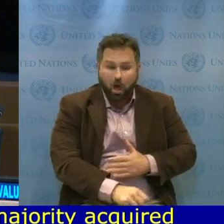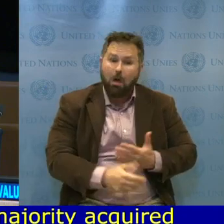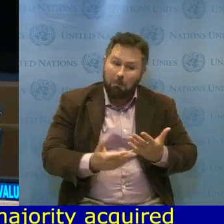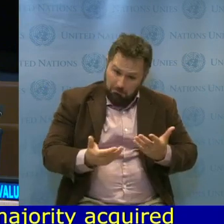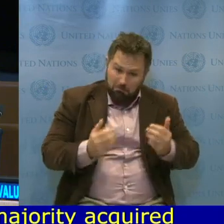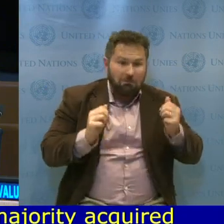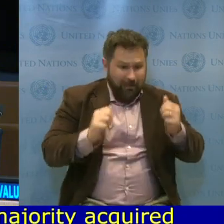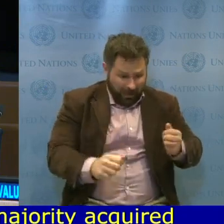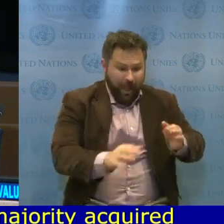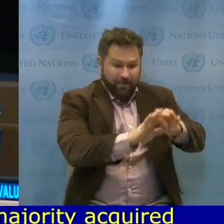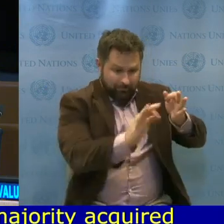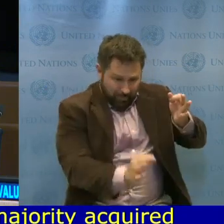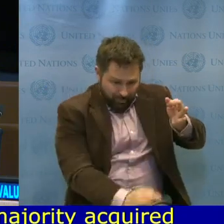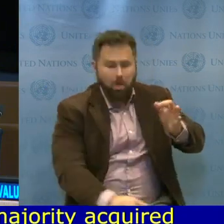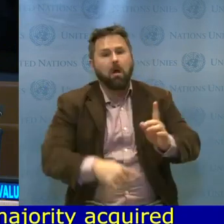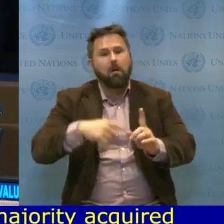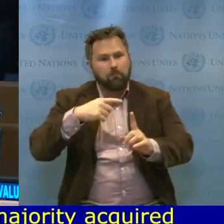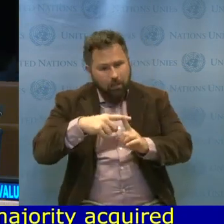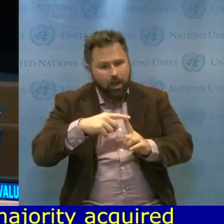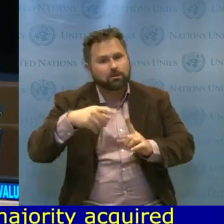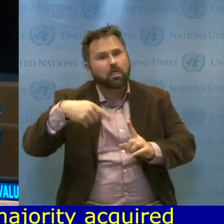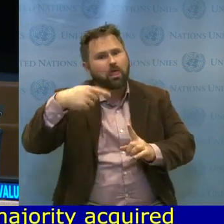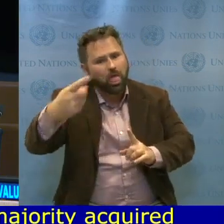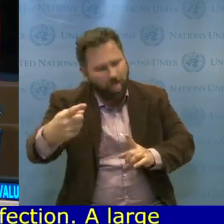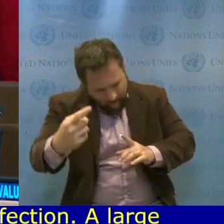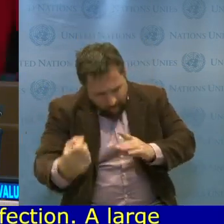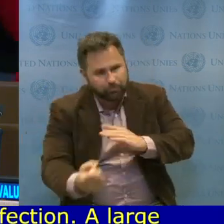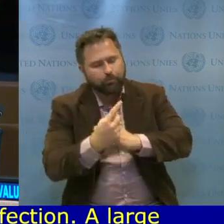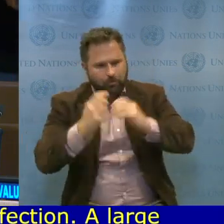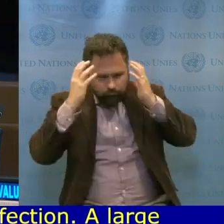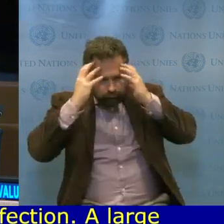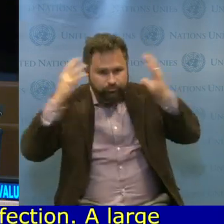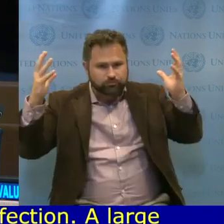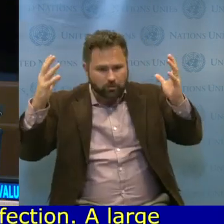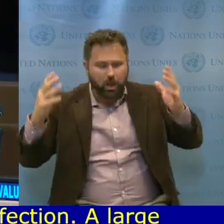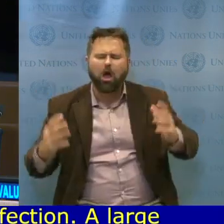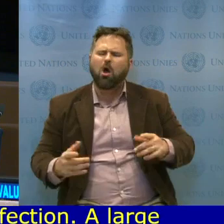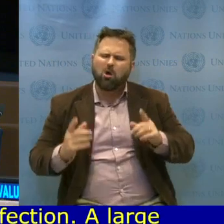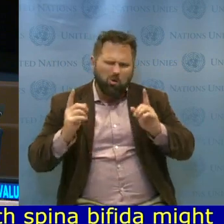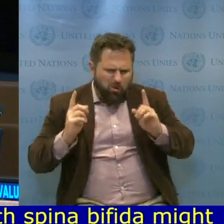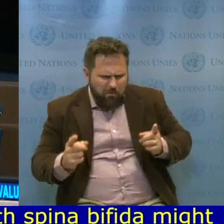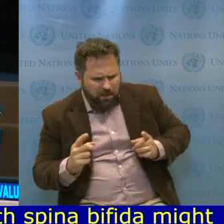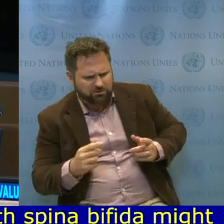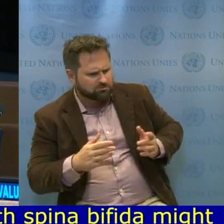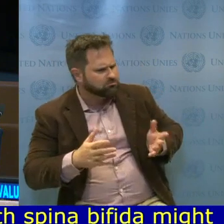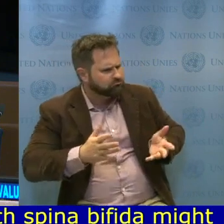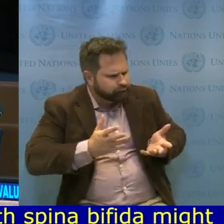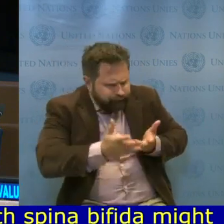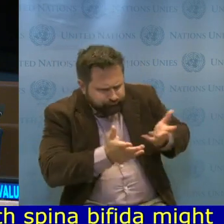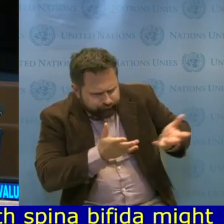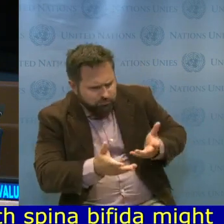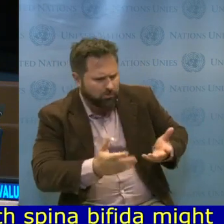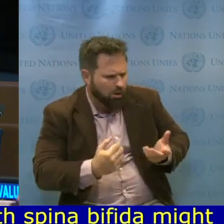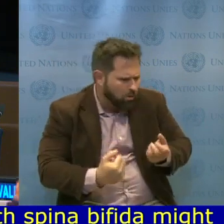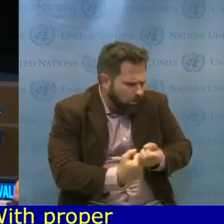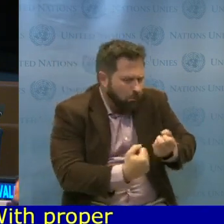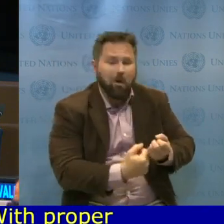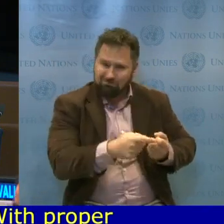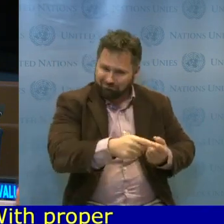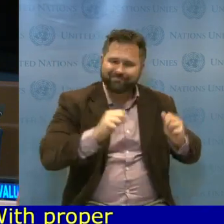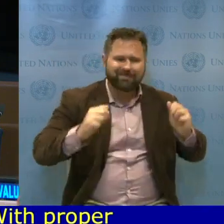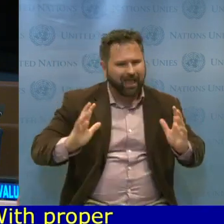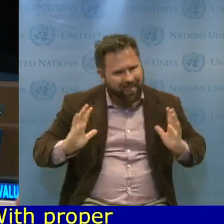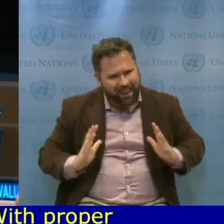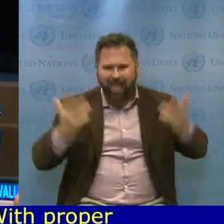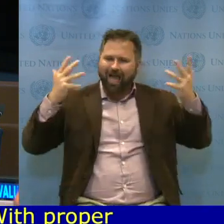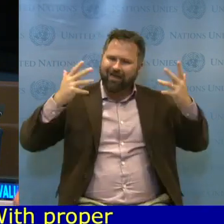hydrocephalus. With proper treatment and support, children with these disabilities can thrive and live their lives equal to others. While we acknowledge